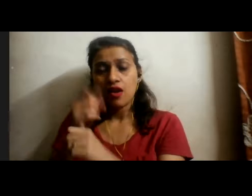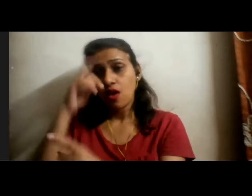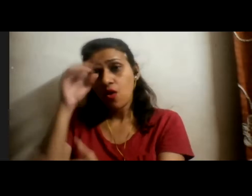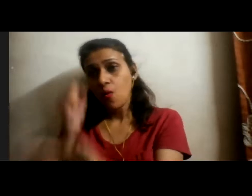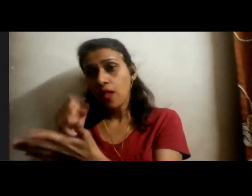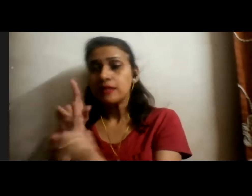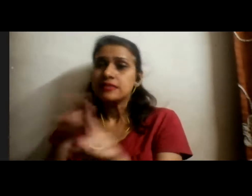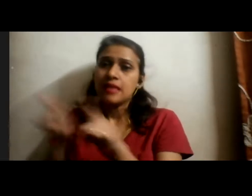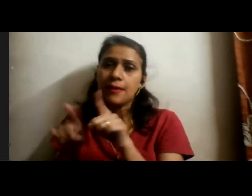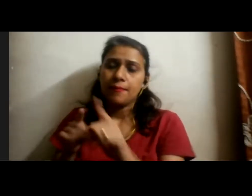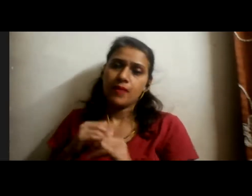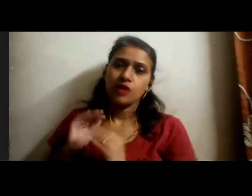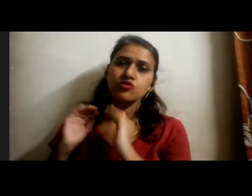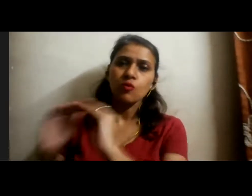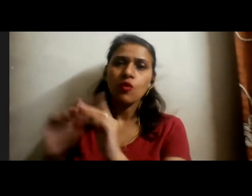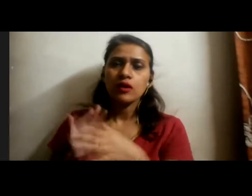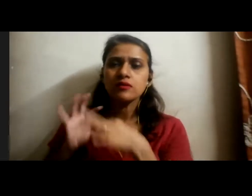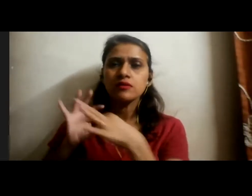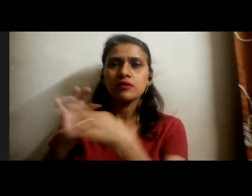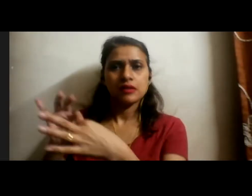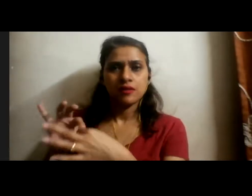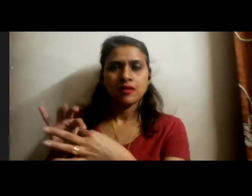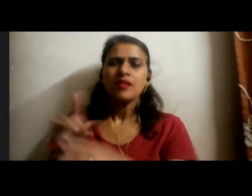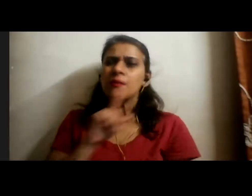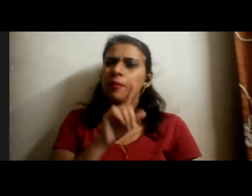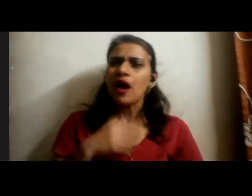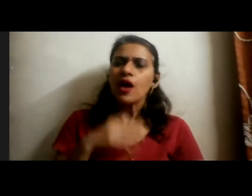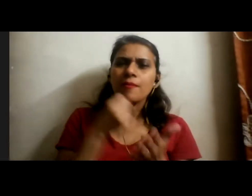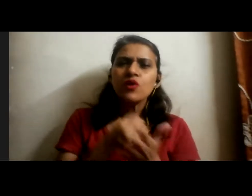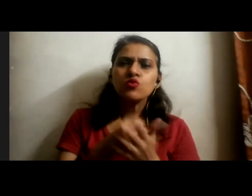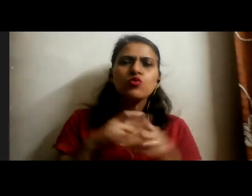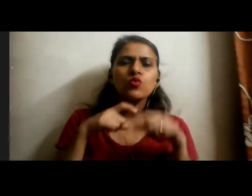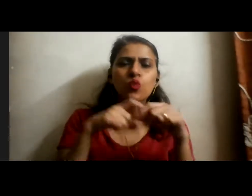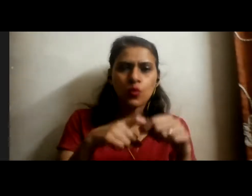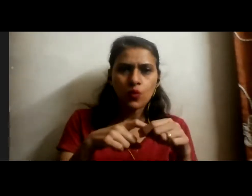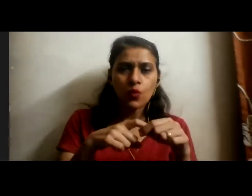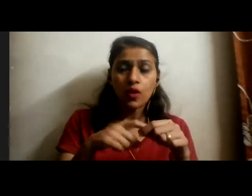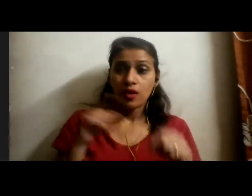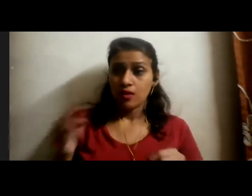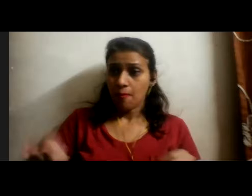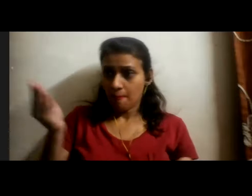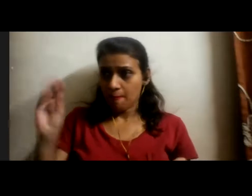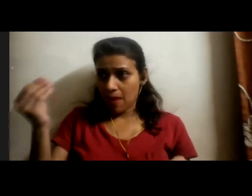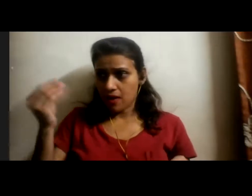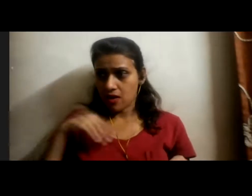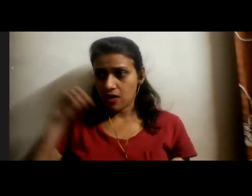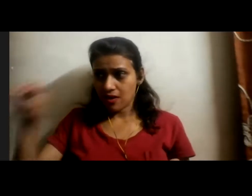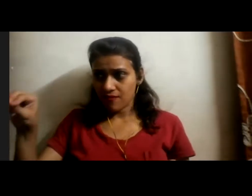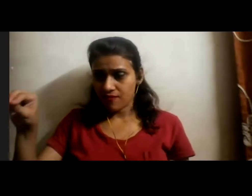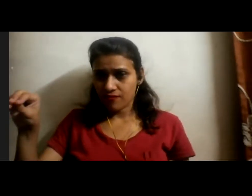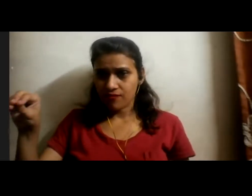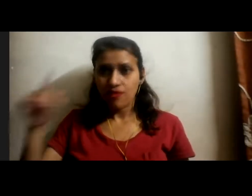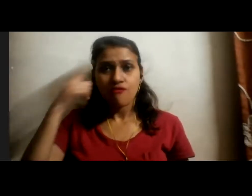So like, my basic question was, what sort of weightage I have to give, Okay. to my